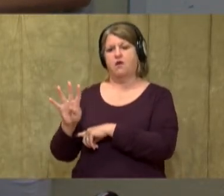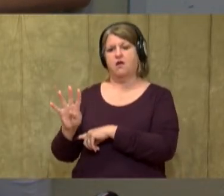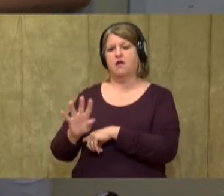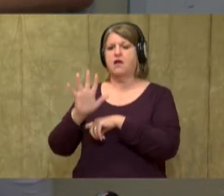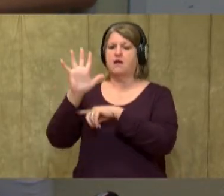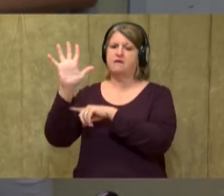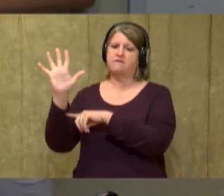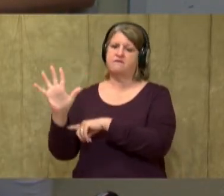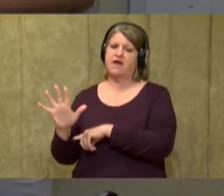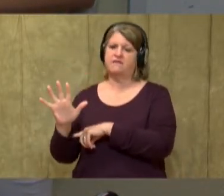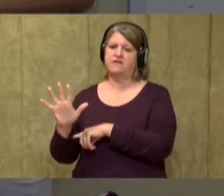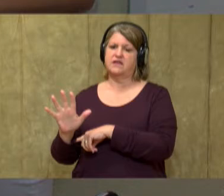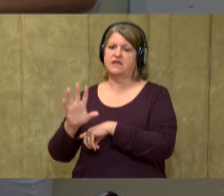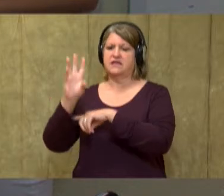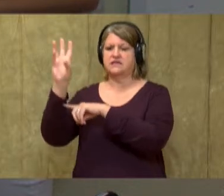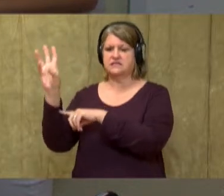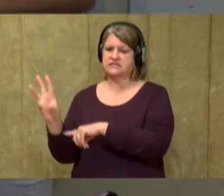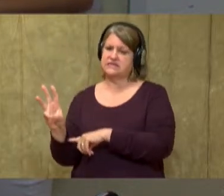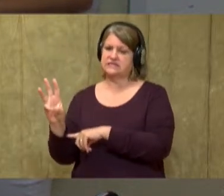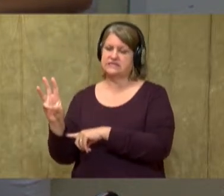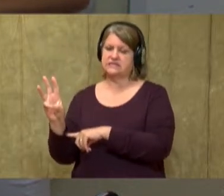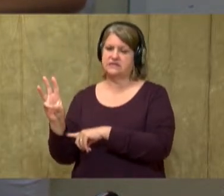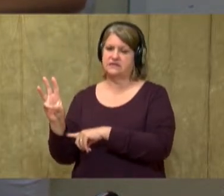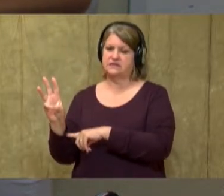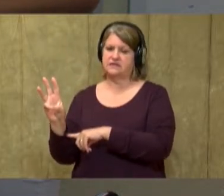4, 5, 6.